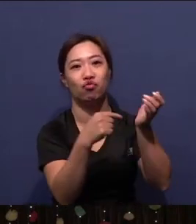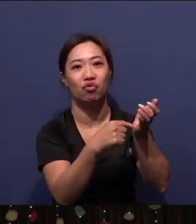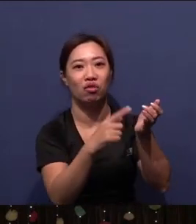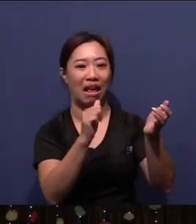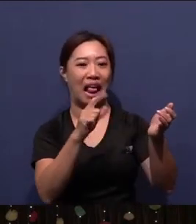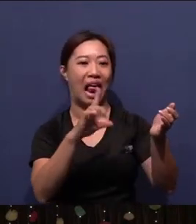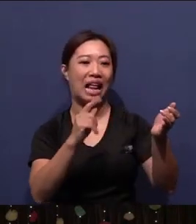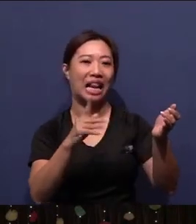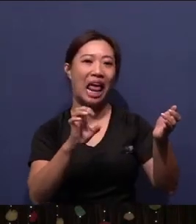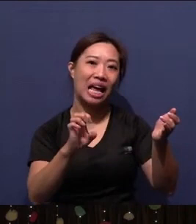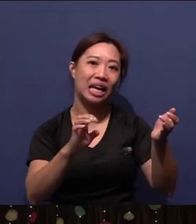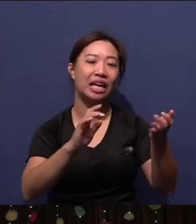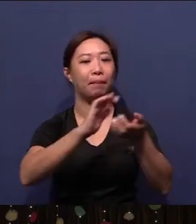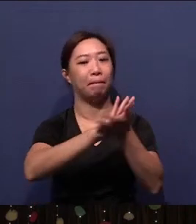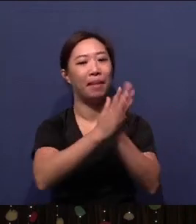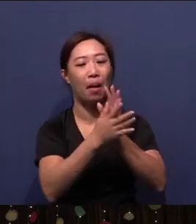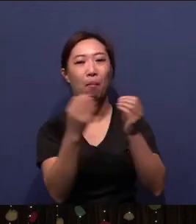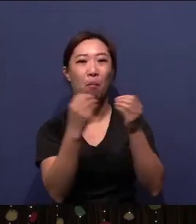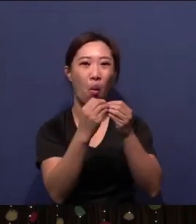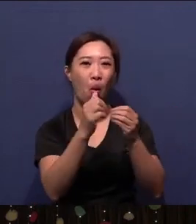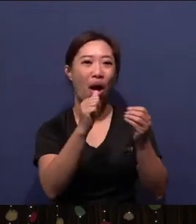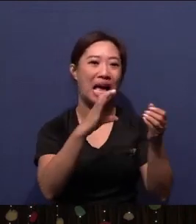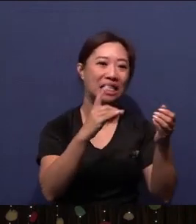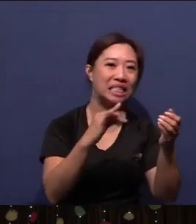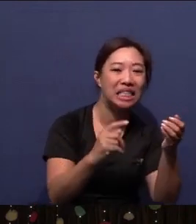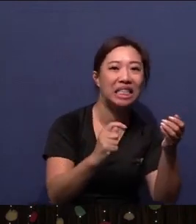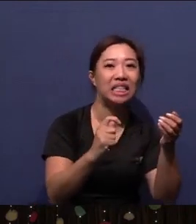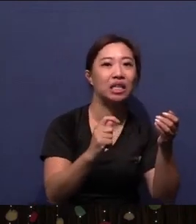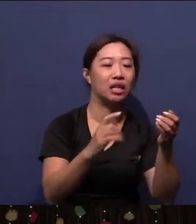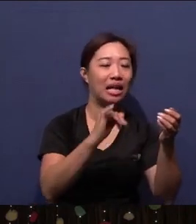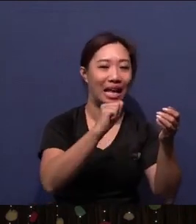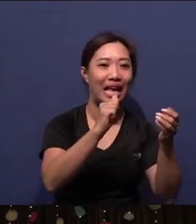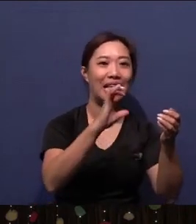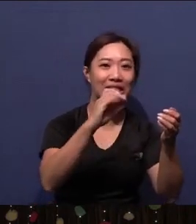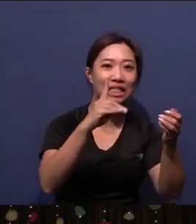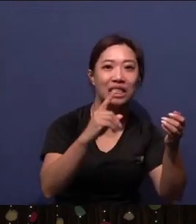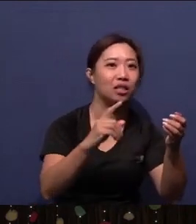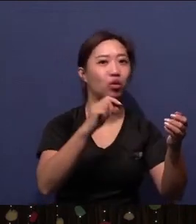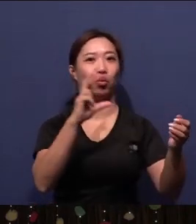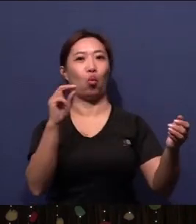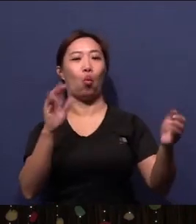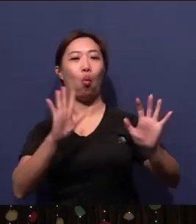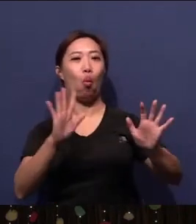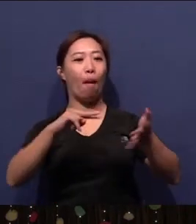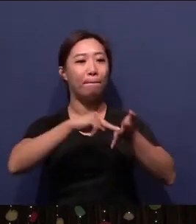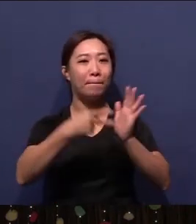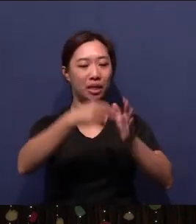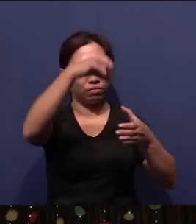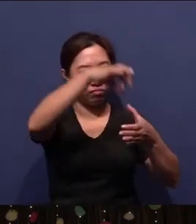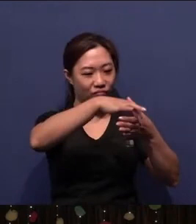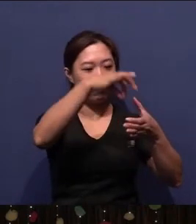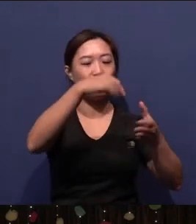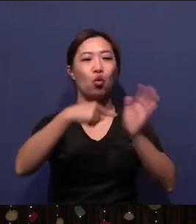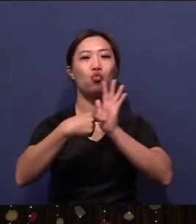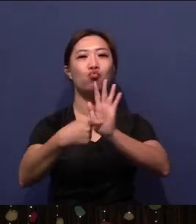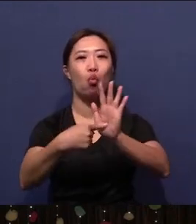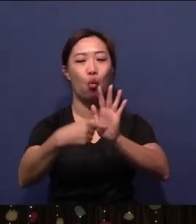It doesn't make it more alkaline or more acidic because the solution remains the same. It merely shows the pH